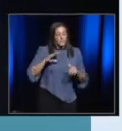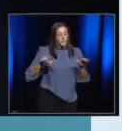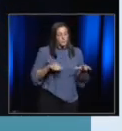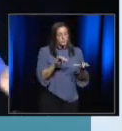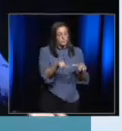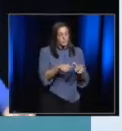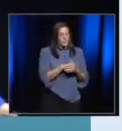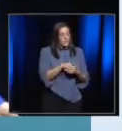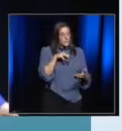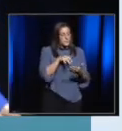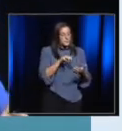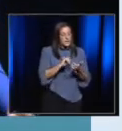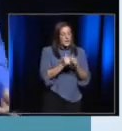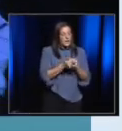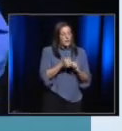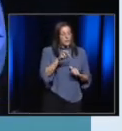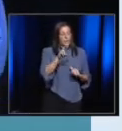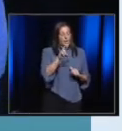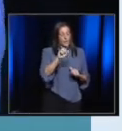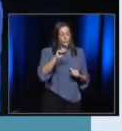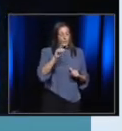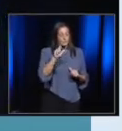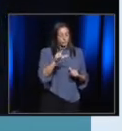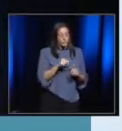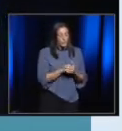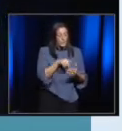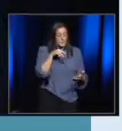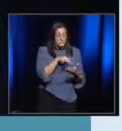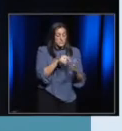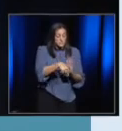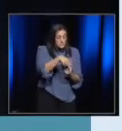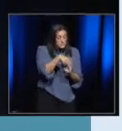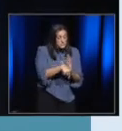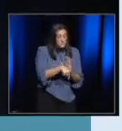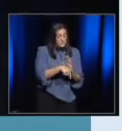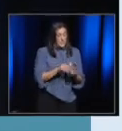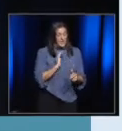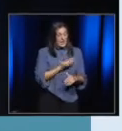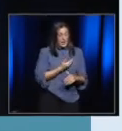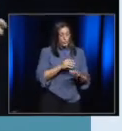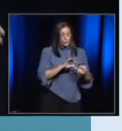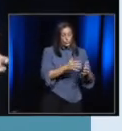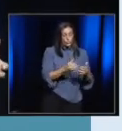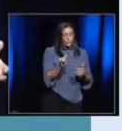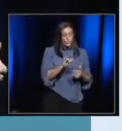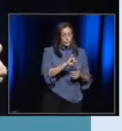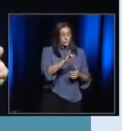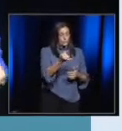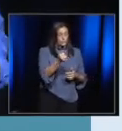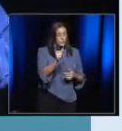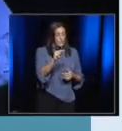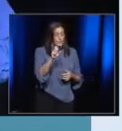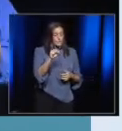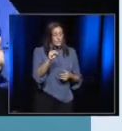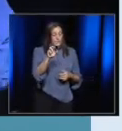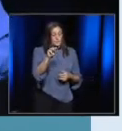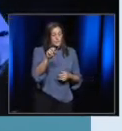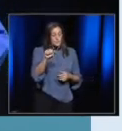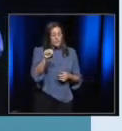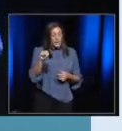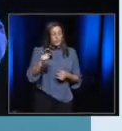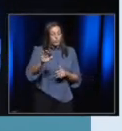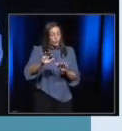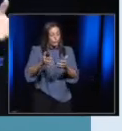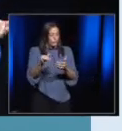studied, it was discovered by Rachel Smolker, and it's been studied extensively by our group and also Janet Mann's group. And funny